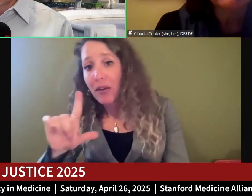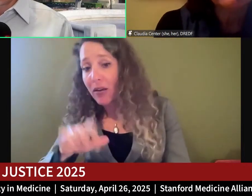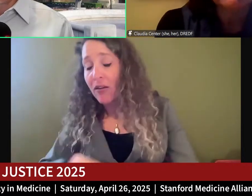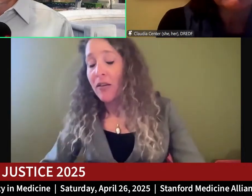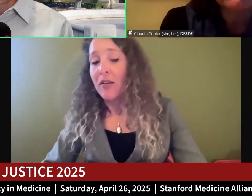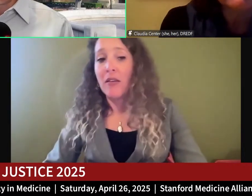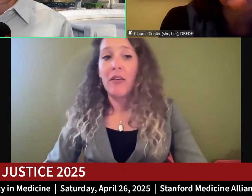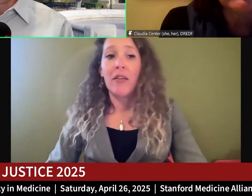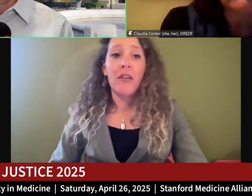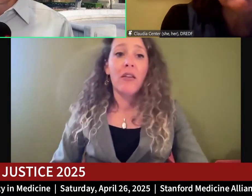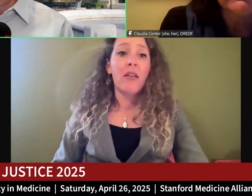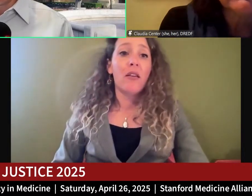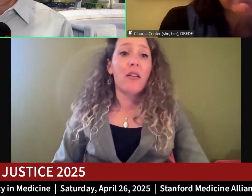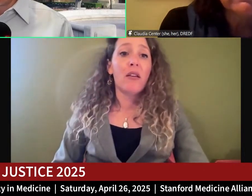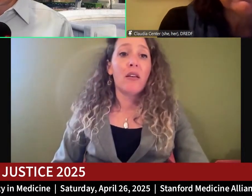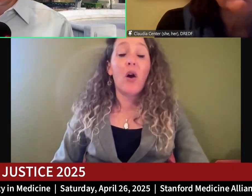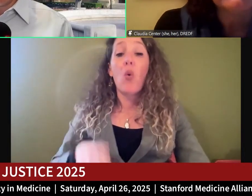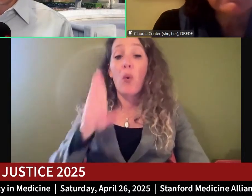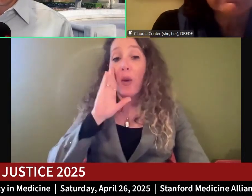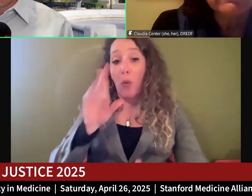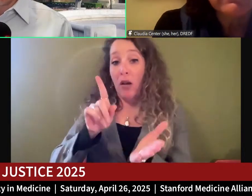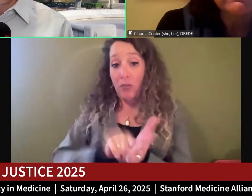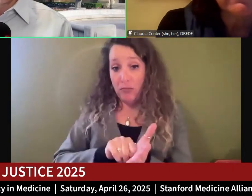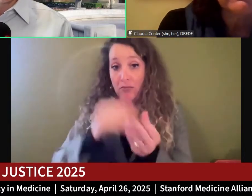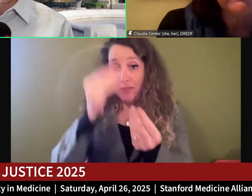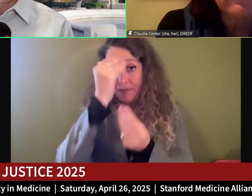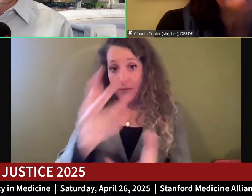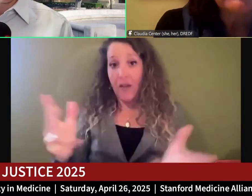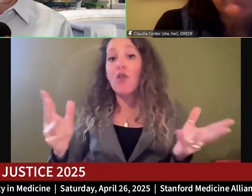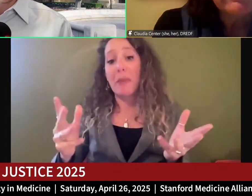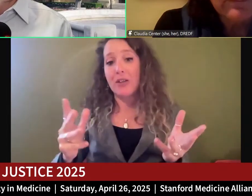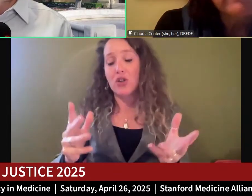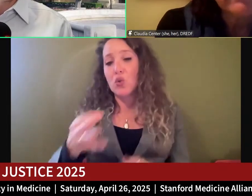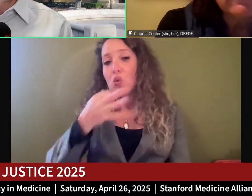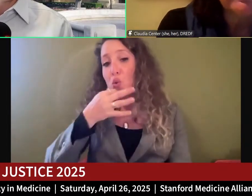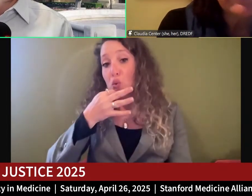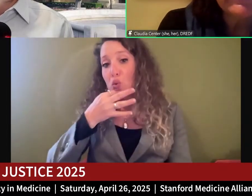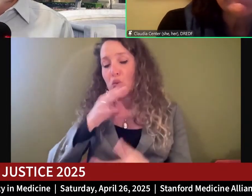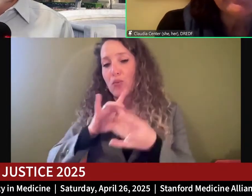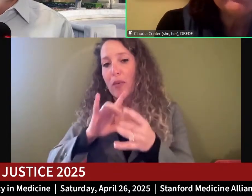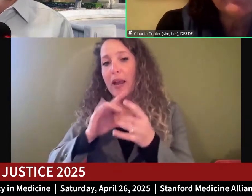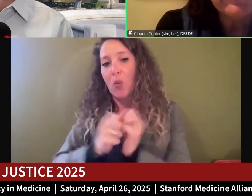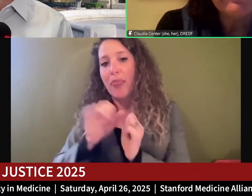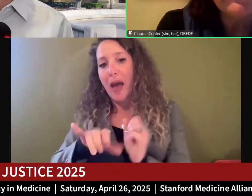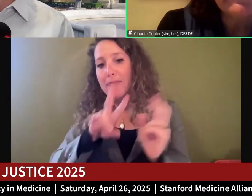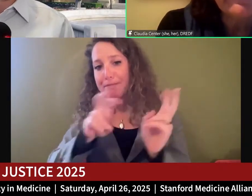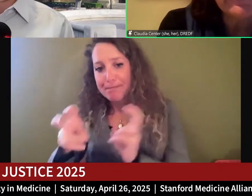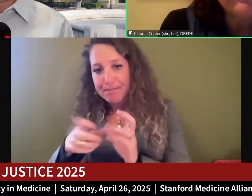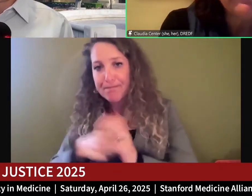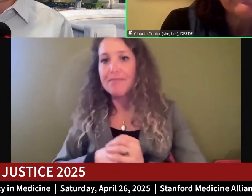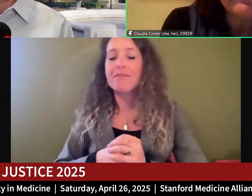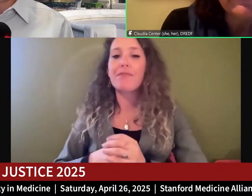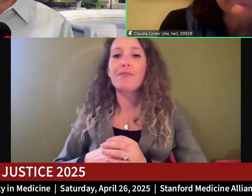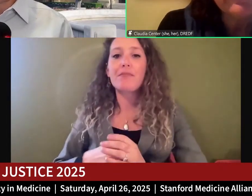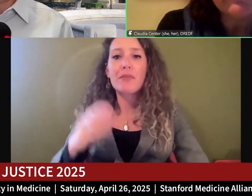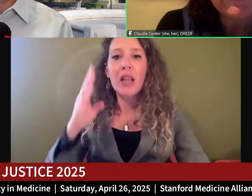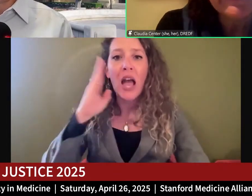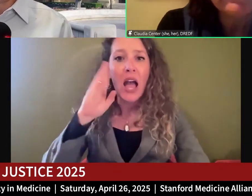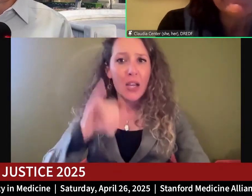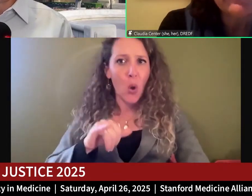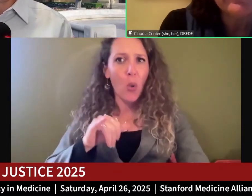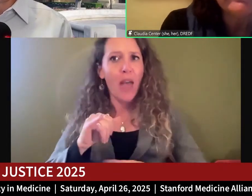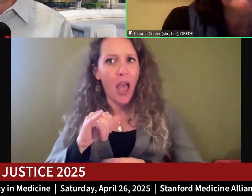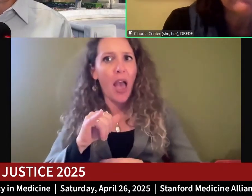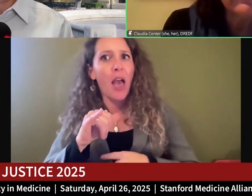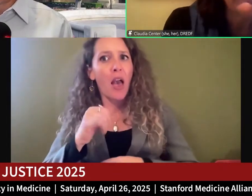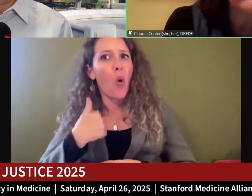will be also publishing some information about that shortly. Great. I know, Dred, if it's in the hopper for us to